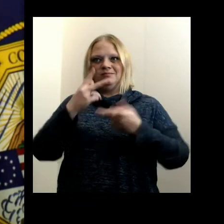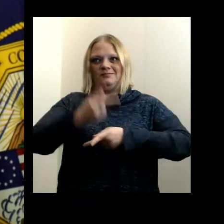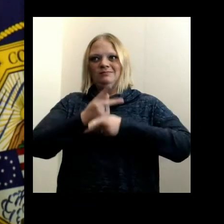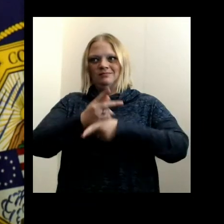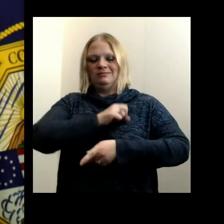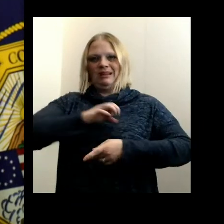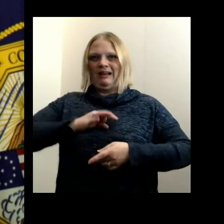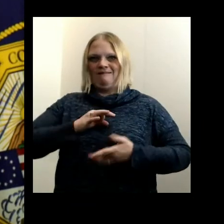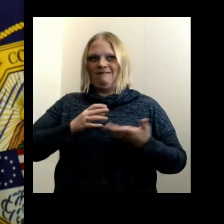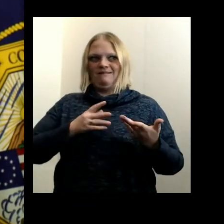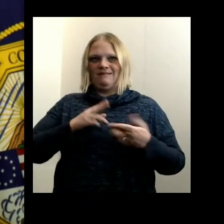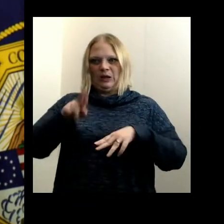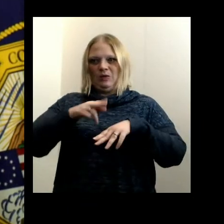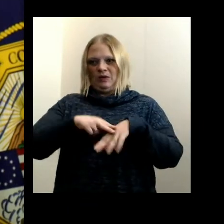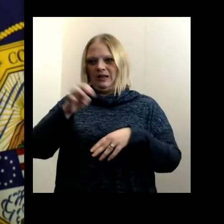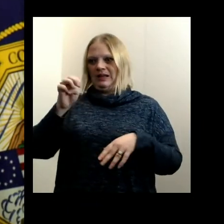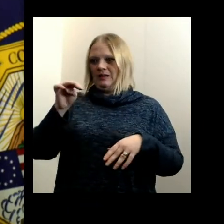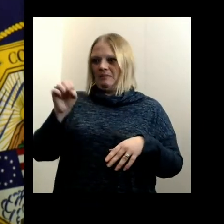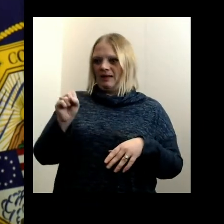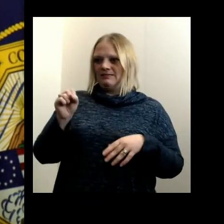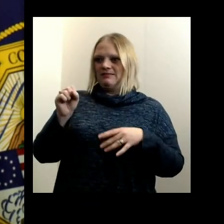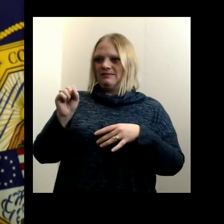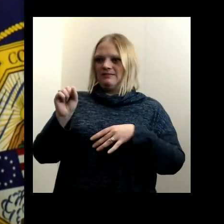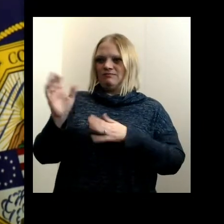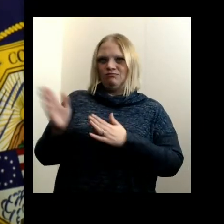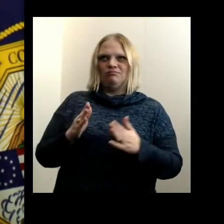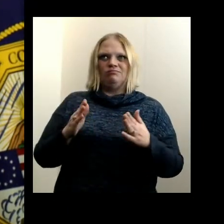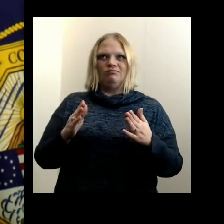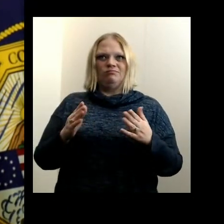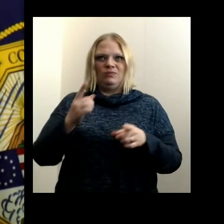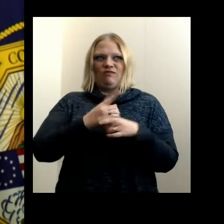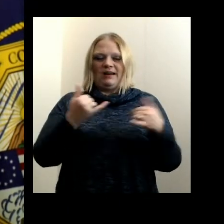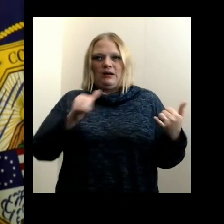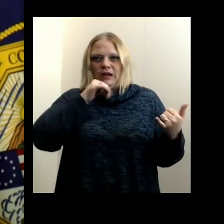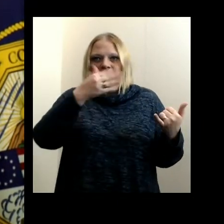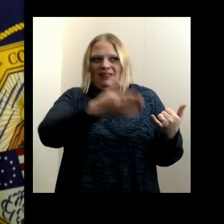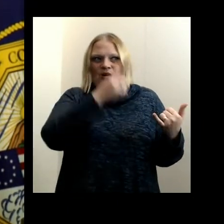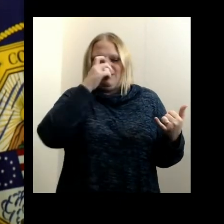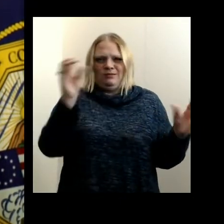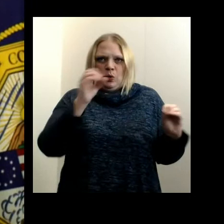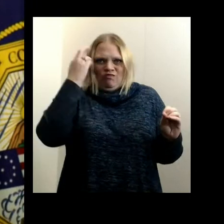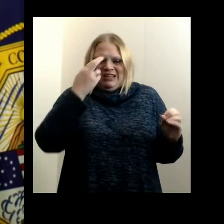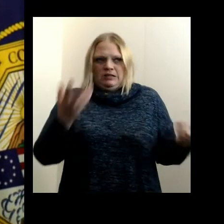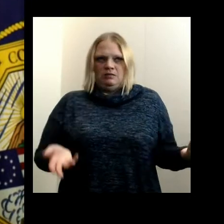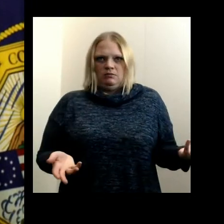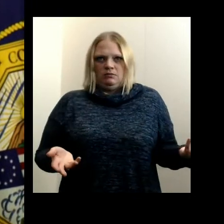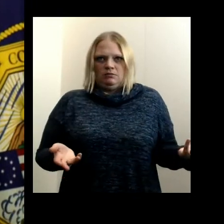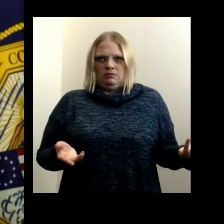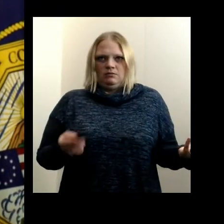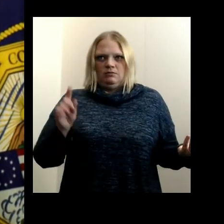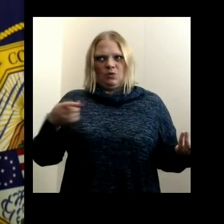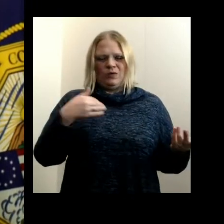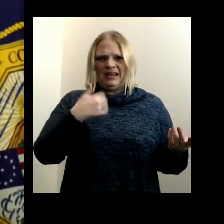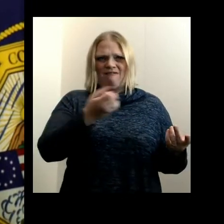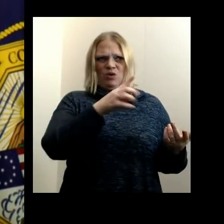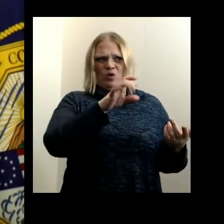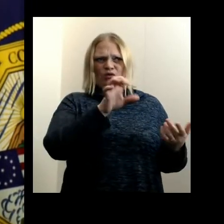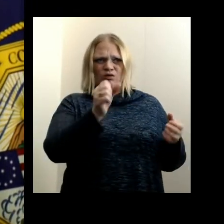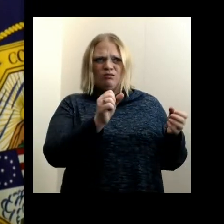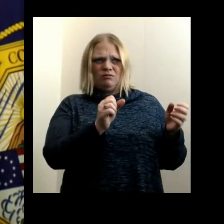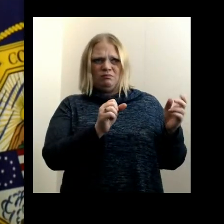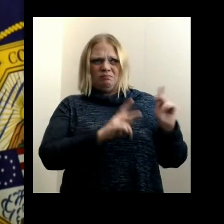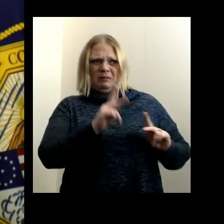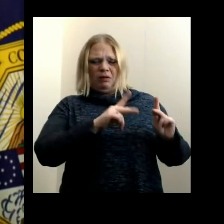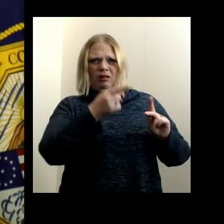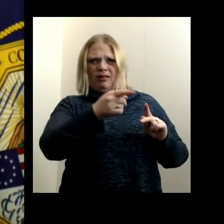our normal EMS arrangements that we have. And right now they're just not there because there's no reason for it, with only having a couple hundred people in